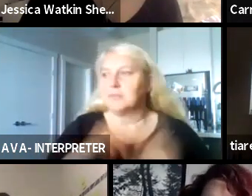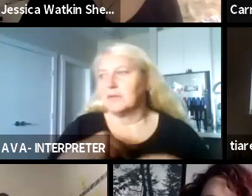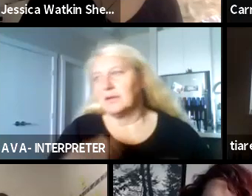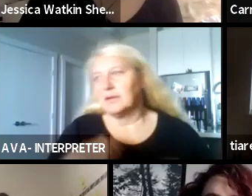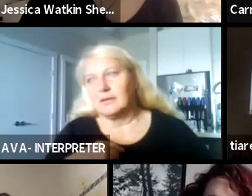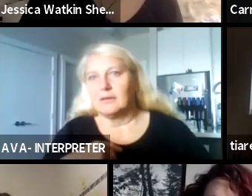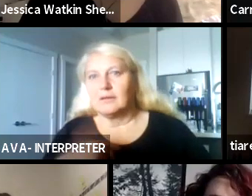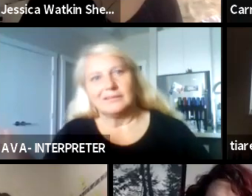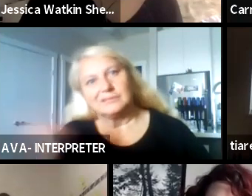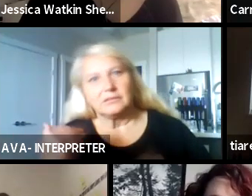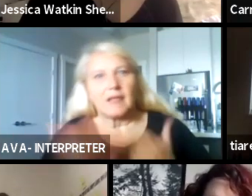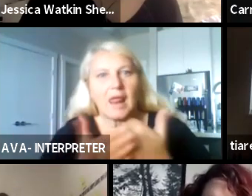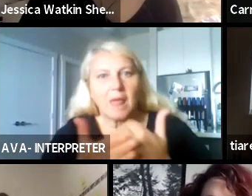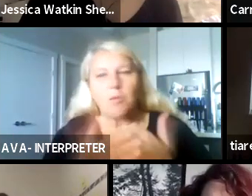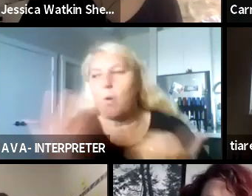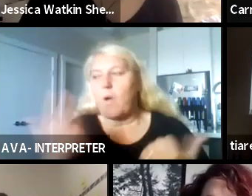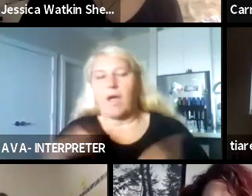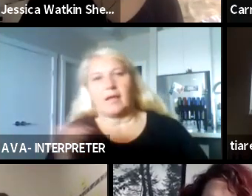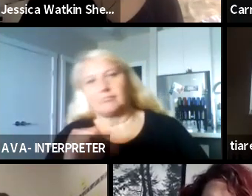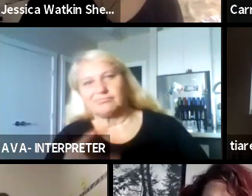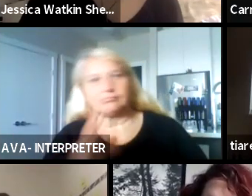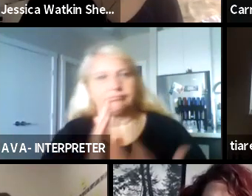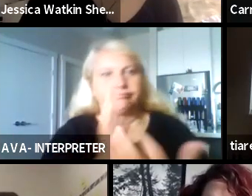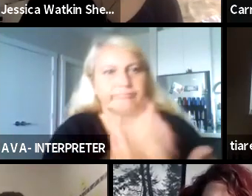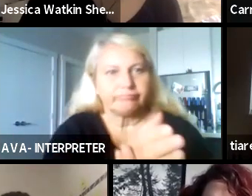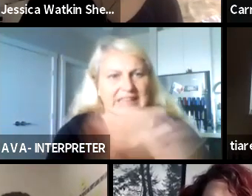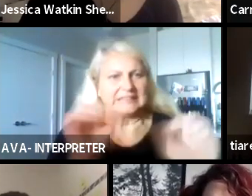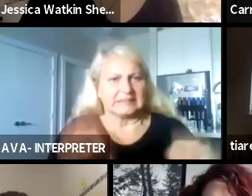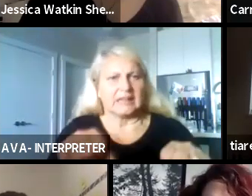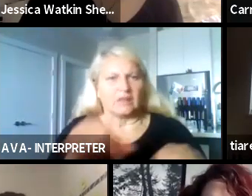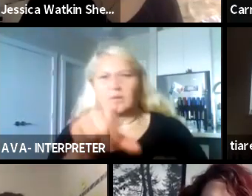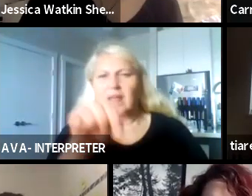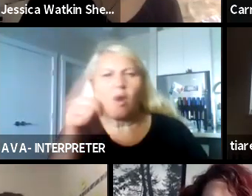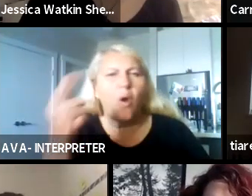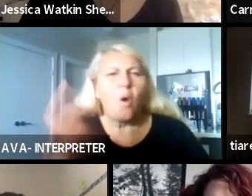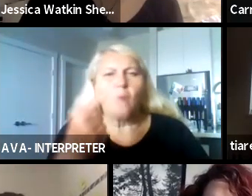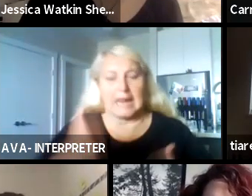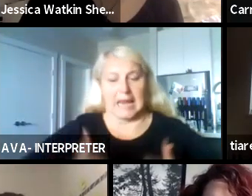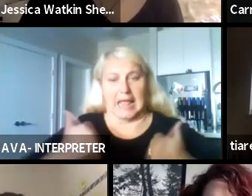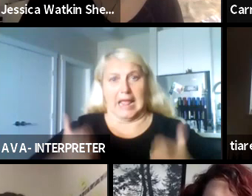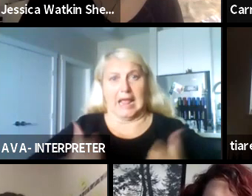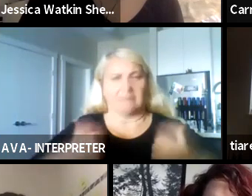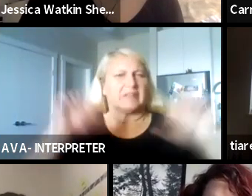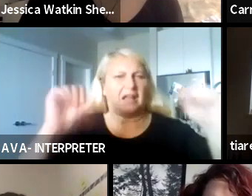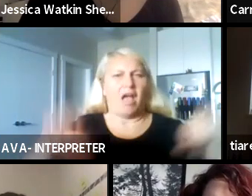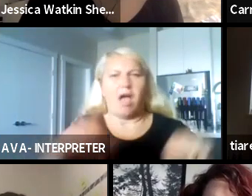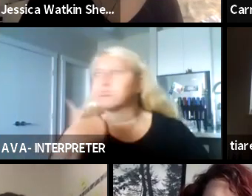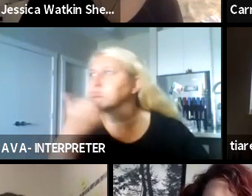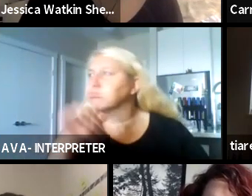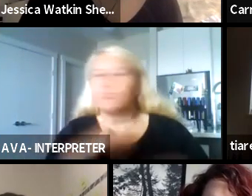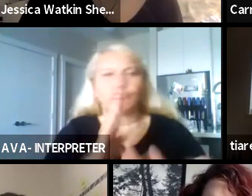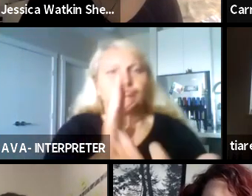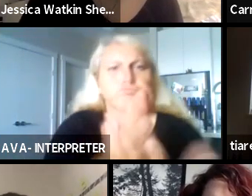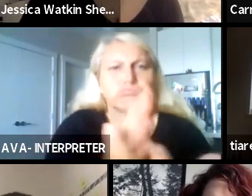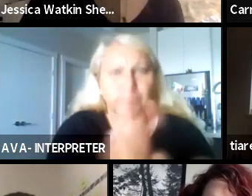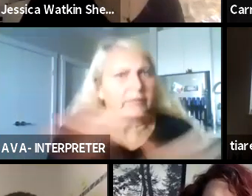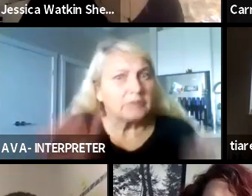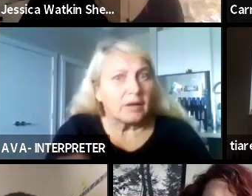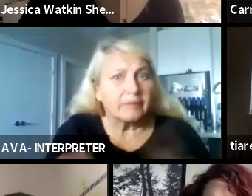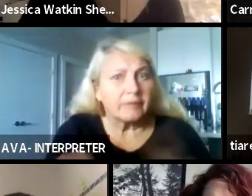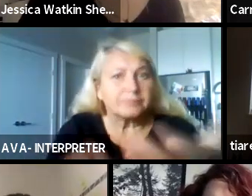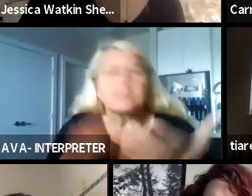to interrupt what is happening. You can always interrupt what is happening, however. So if someone does a